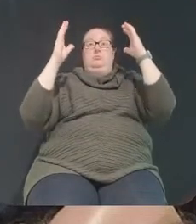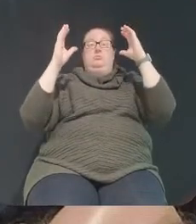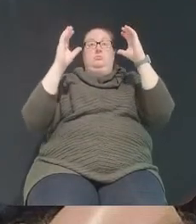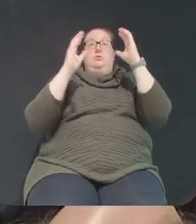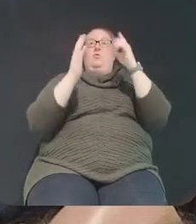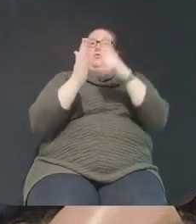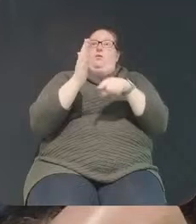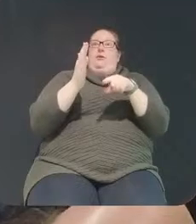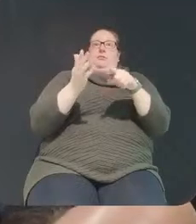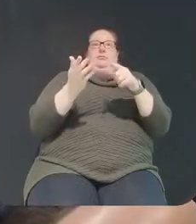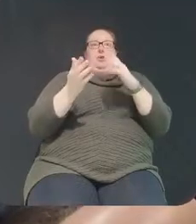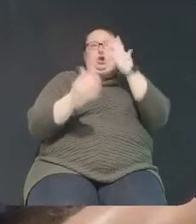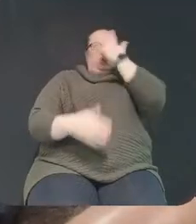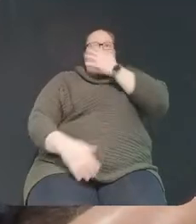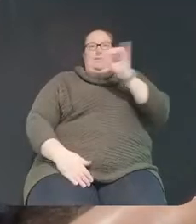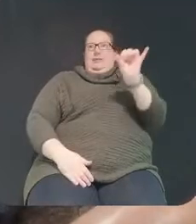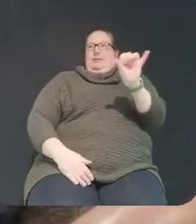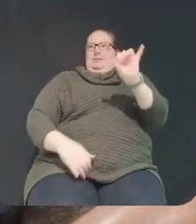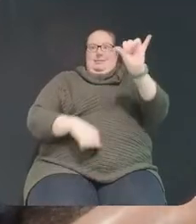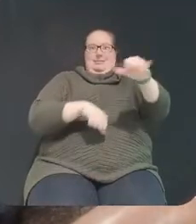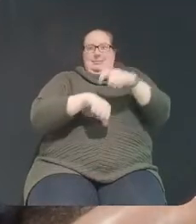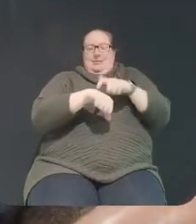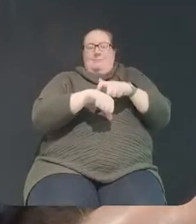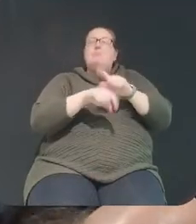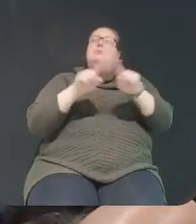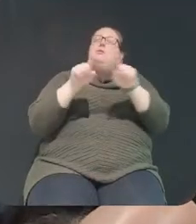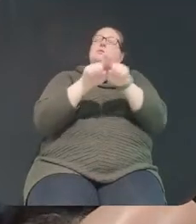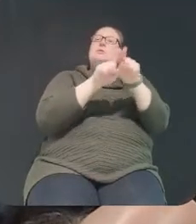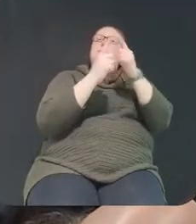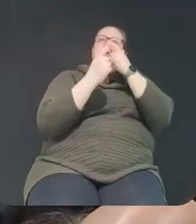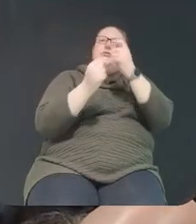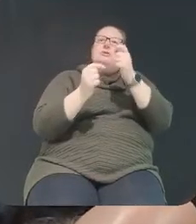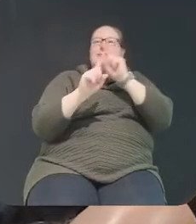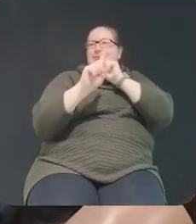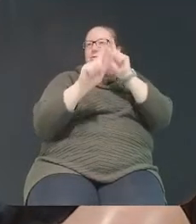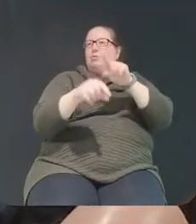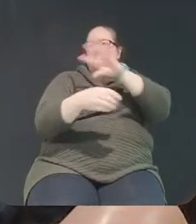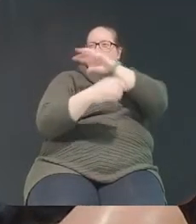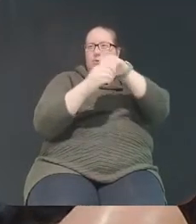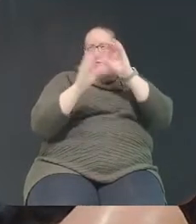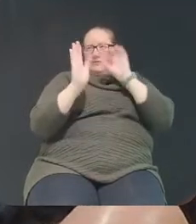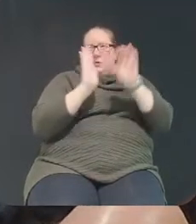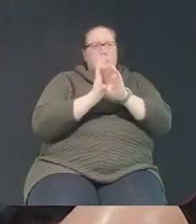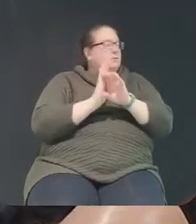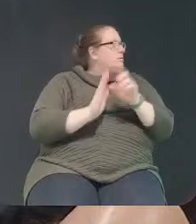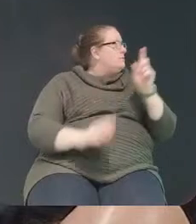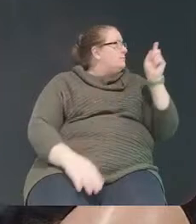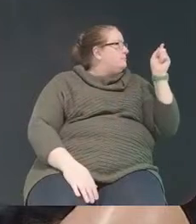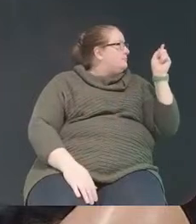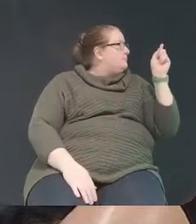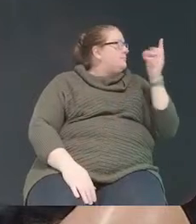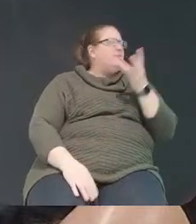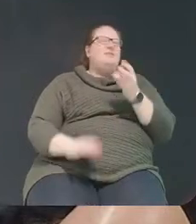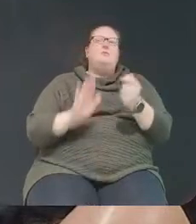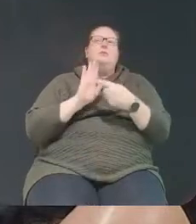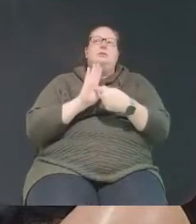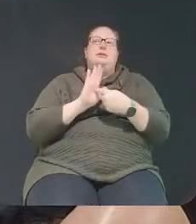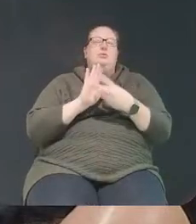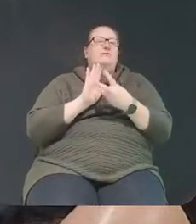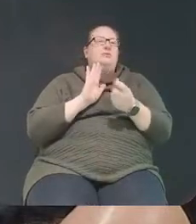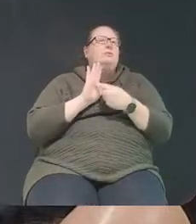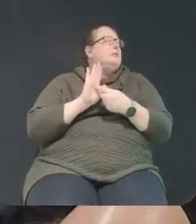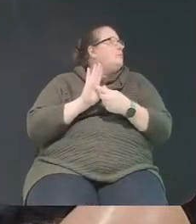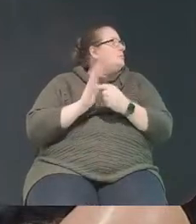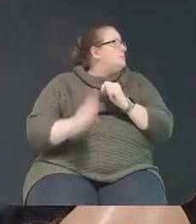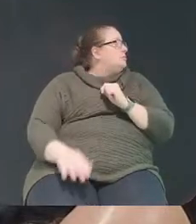area. But what I also thought was really interesting is that the report includes photos. Seen here are a few examples. Not